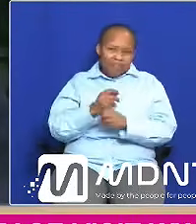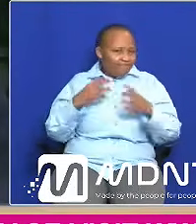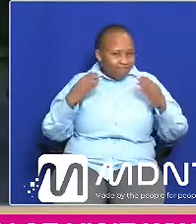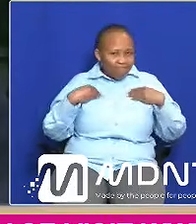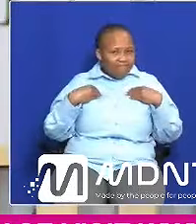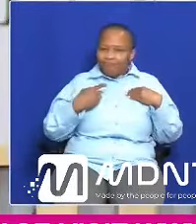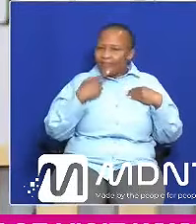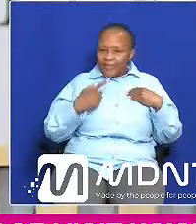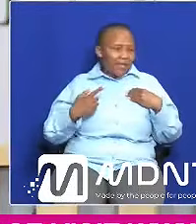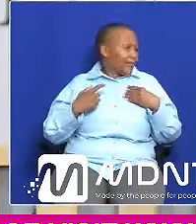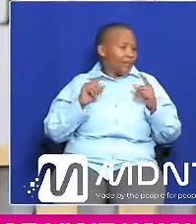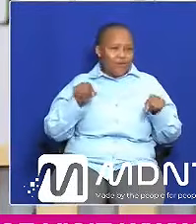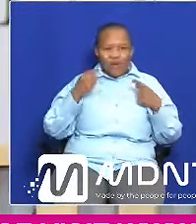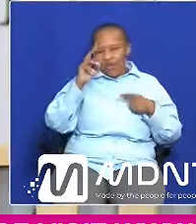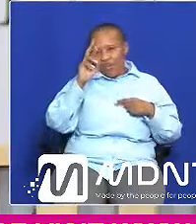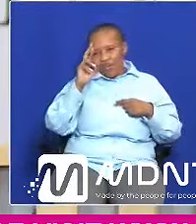may comment.